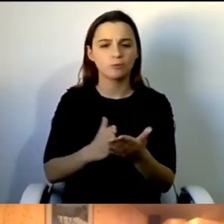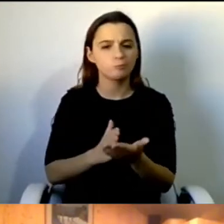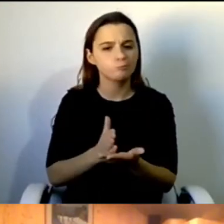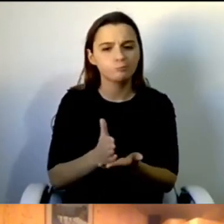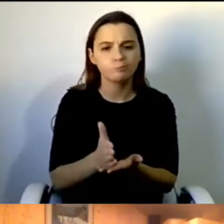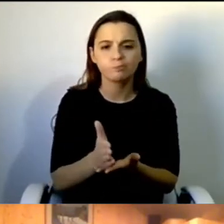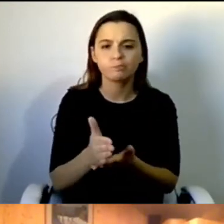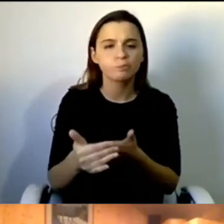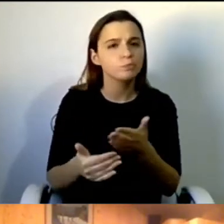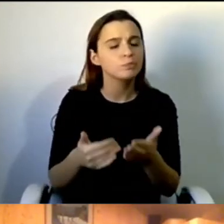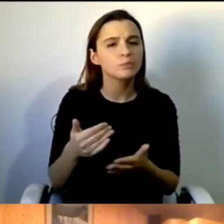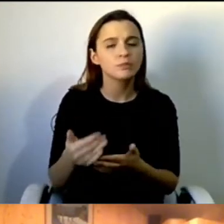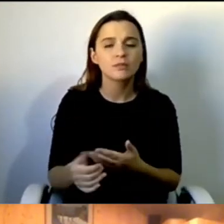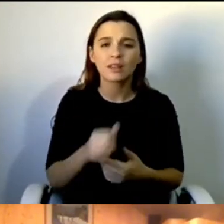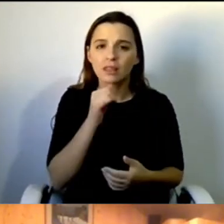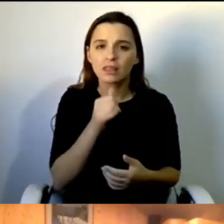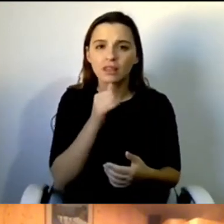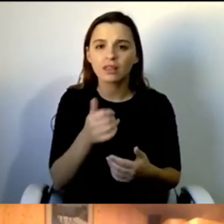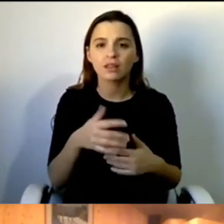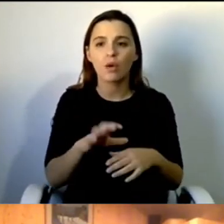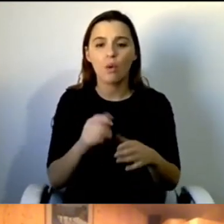And so